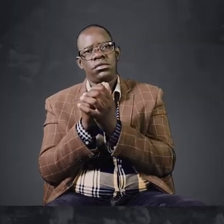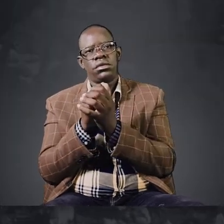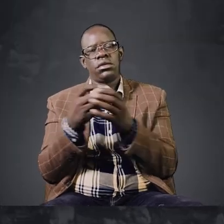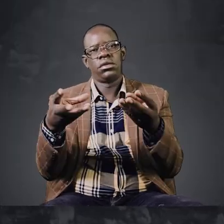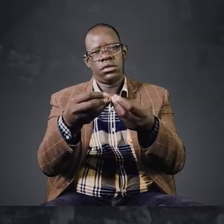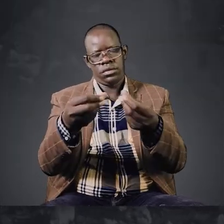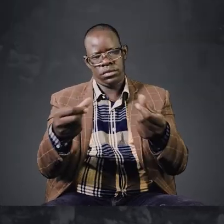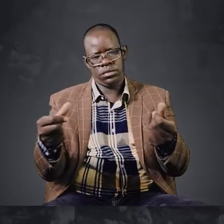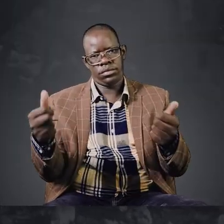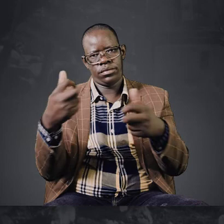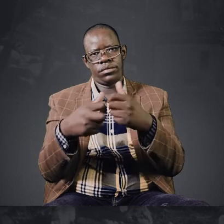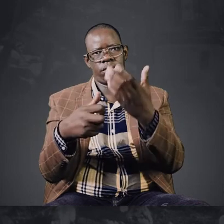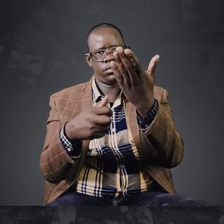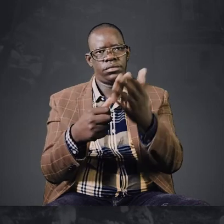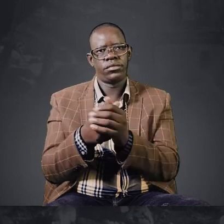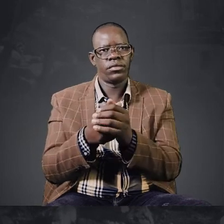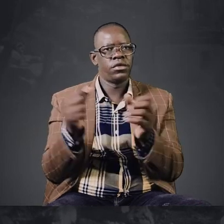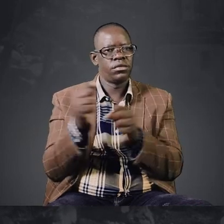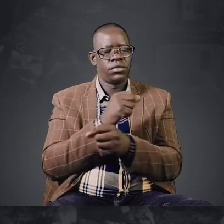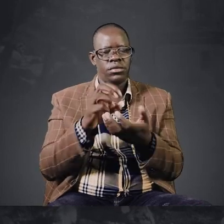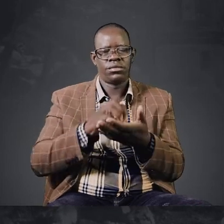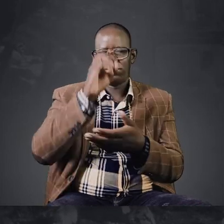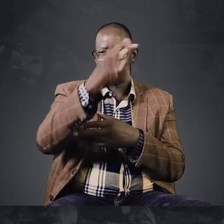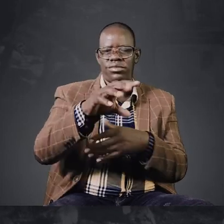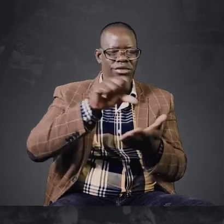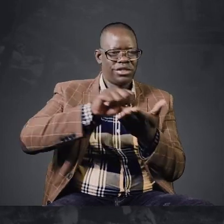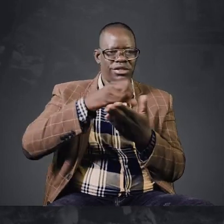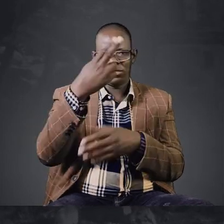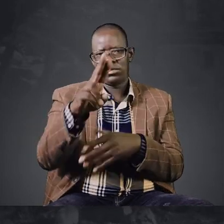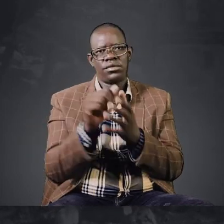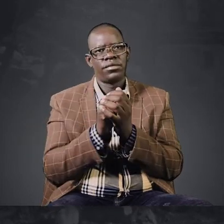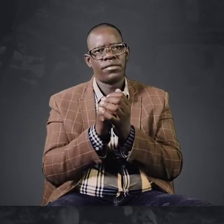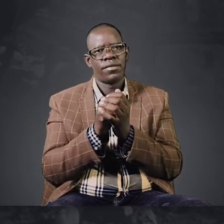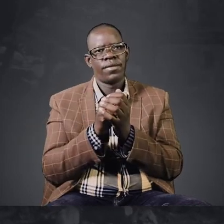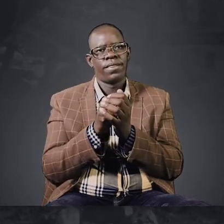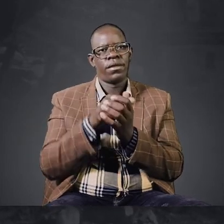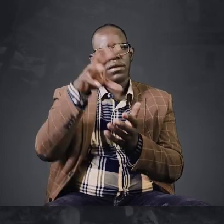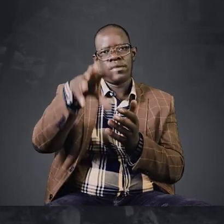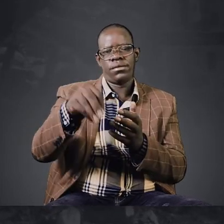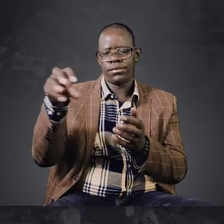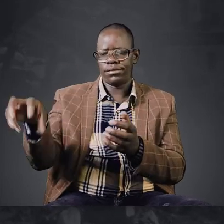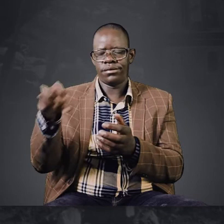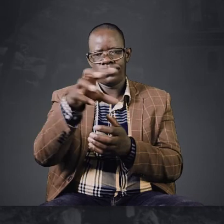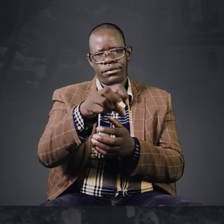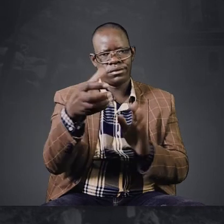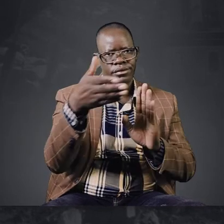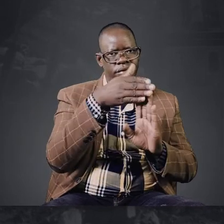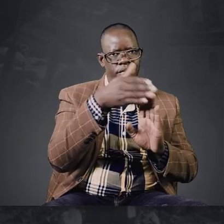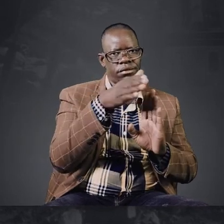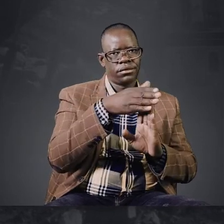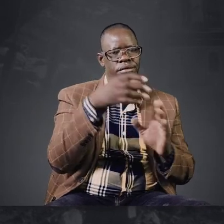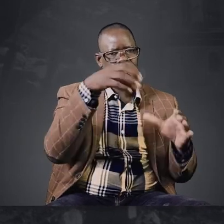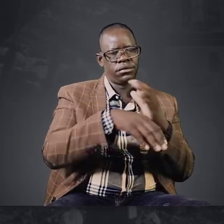Possible solutions to pollution are: do not throw litter on the ground, to take glass, tin, etc. to